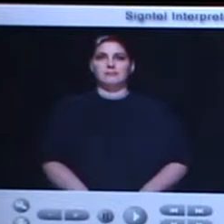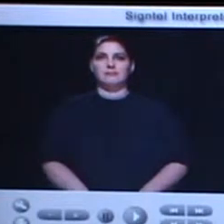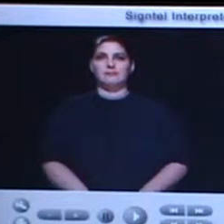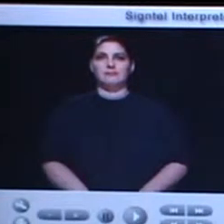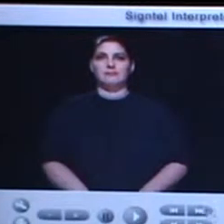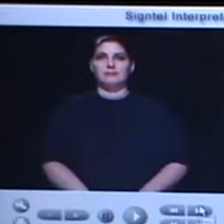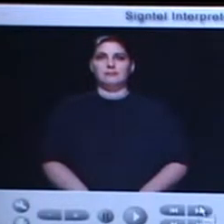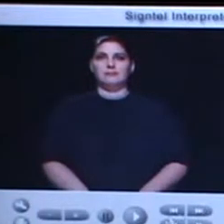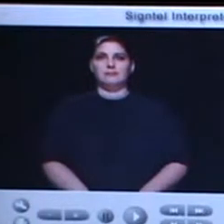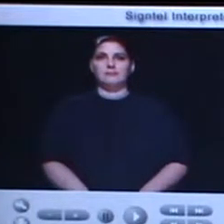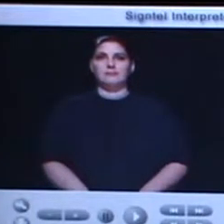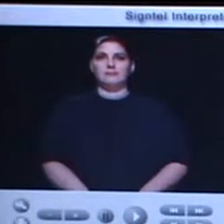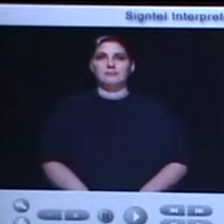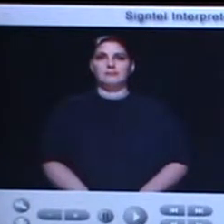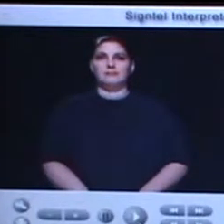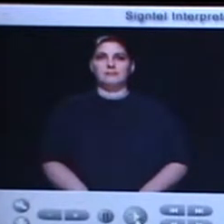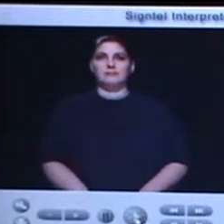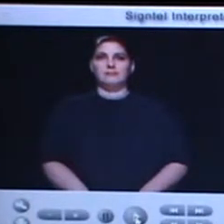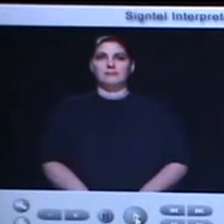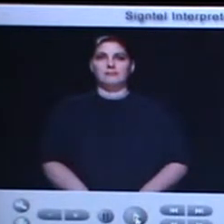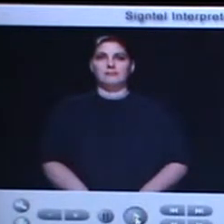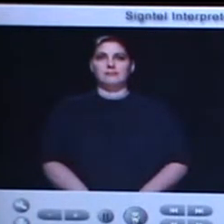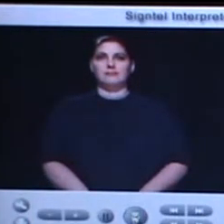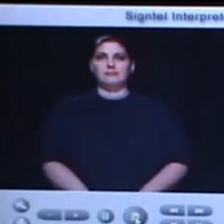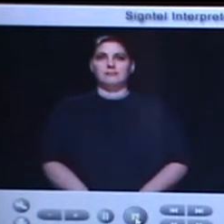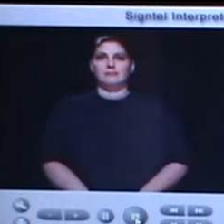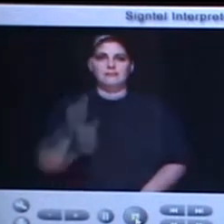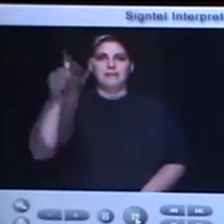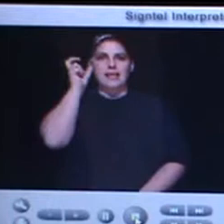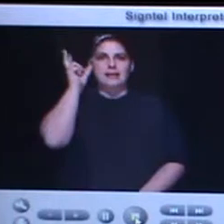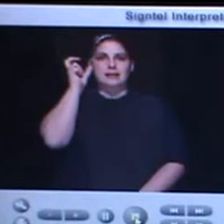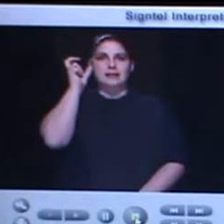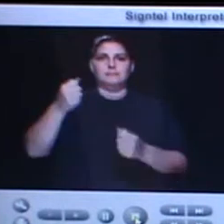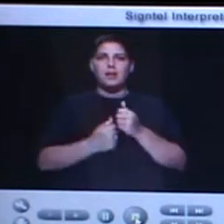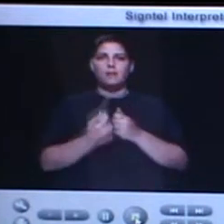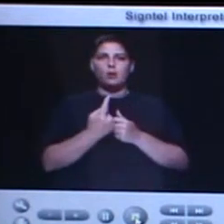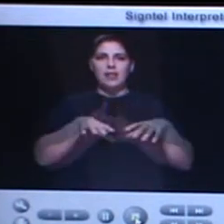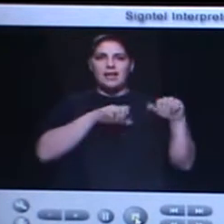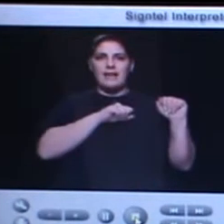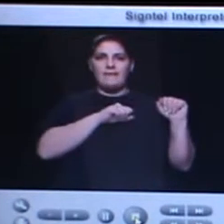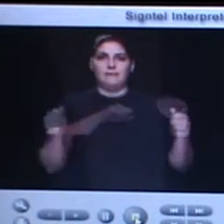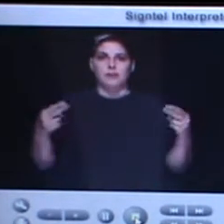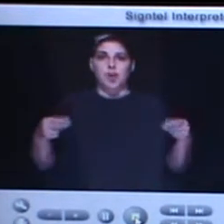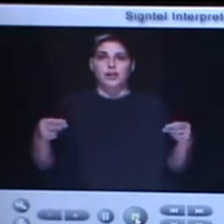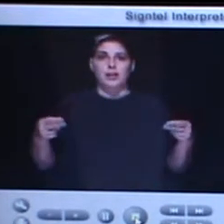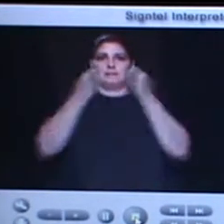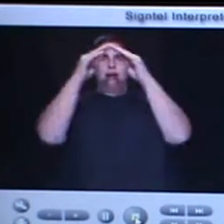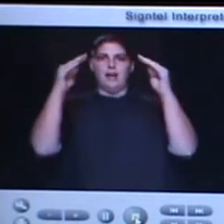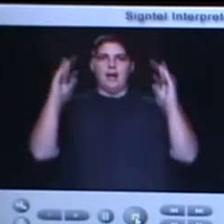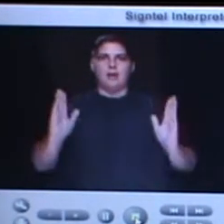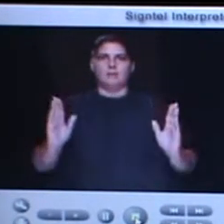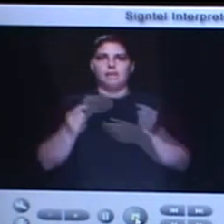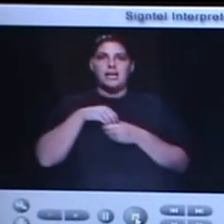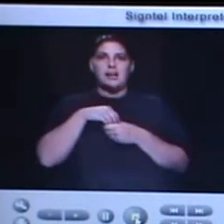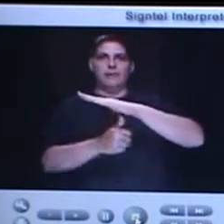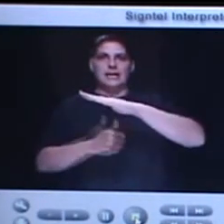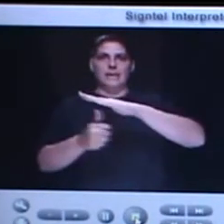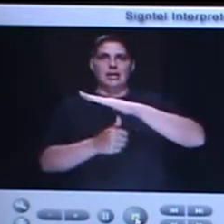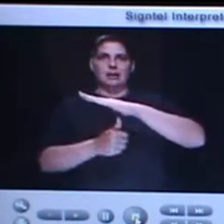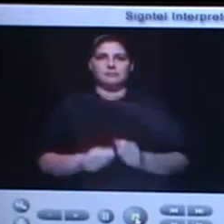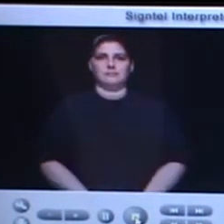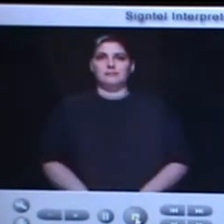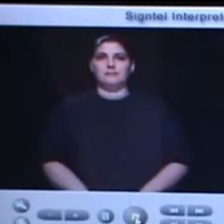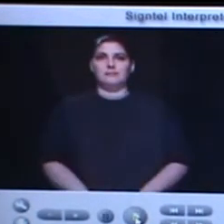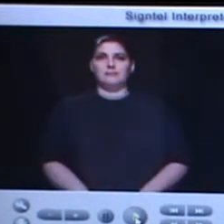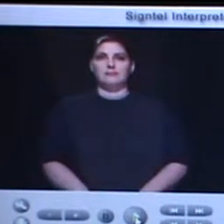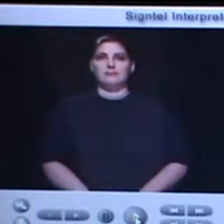and… Listen, everyone, leave immediately. Shelter